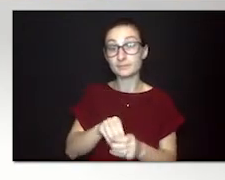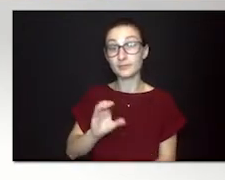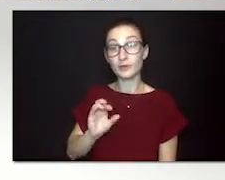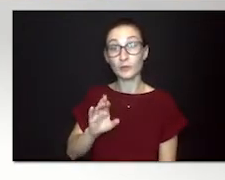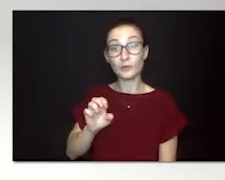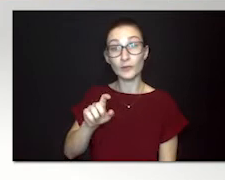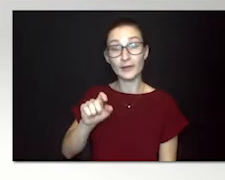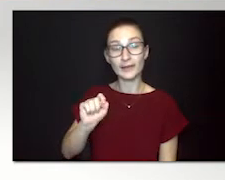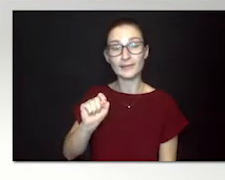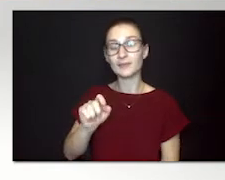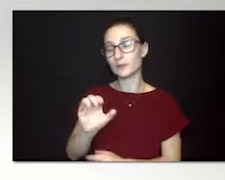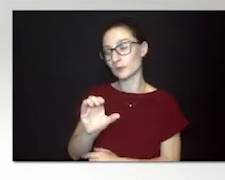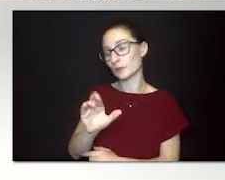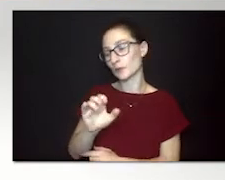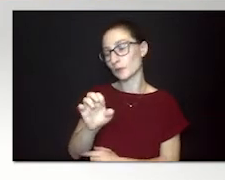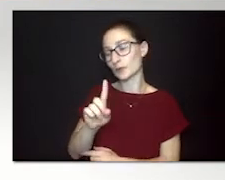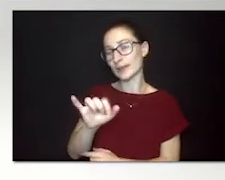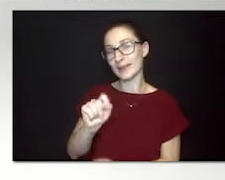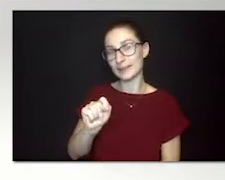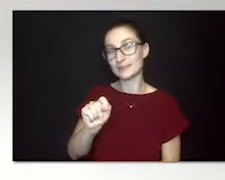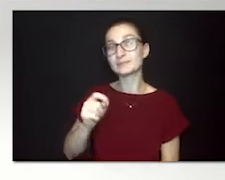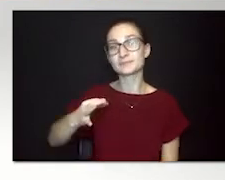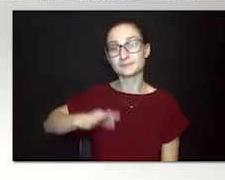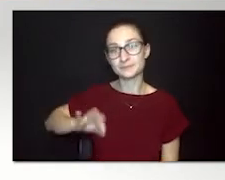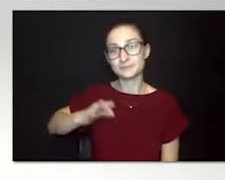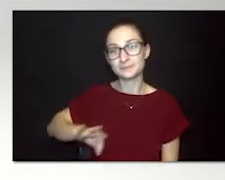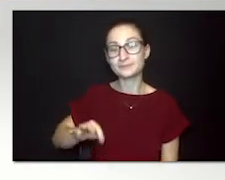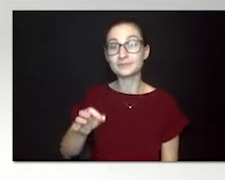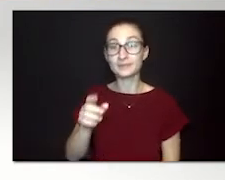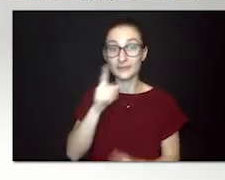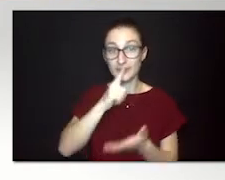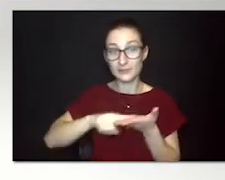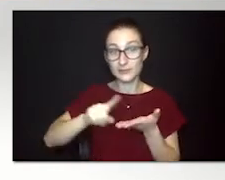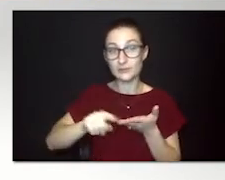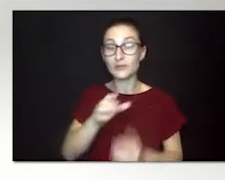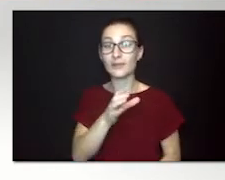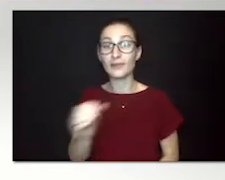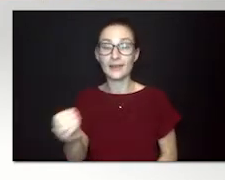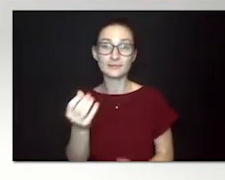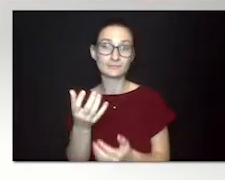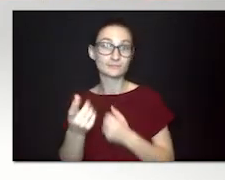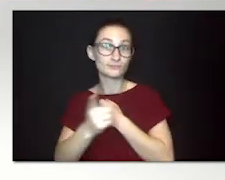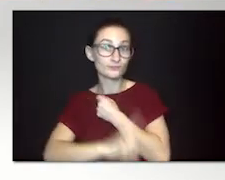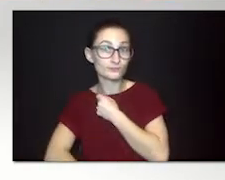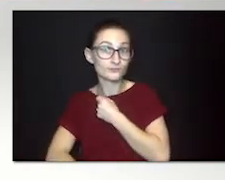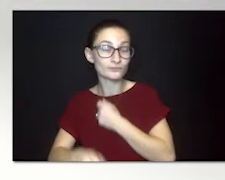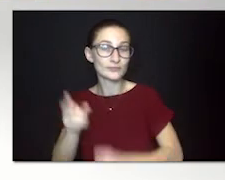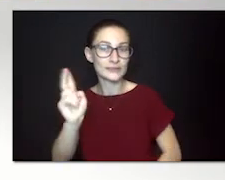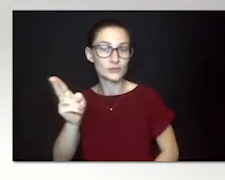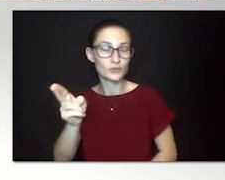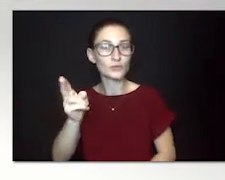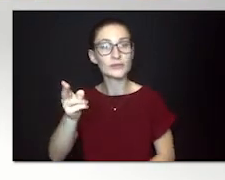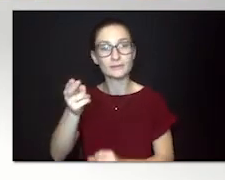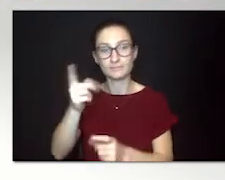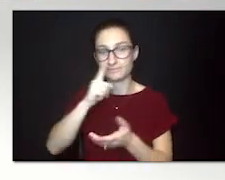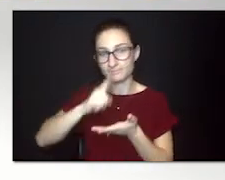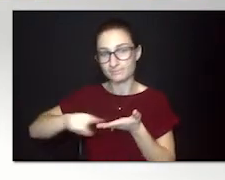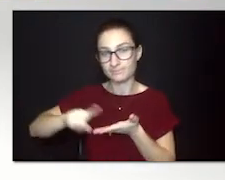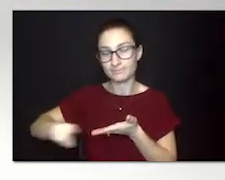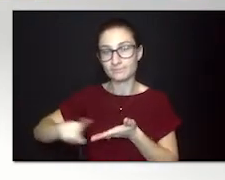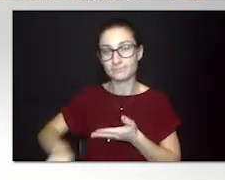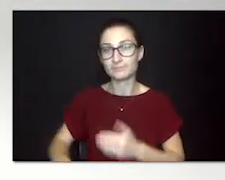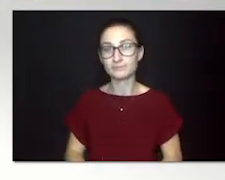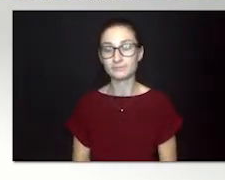a credit history investigation and a criminal history investigation. So how this works is that once all of the